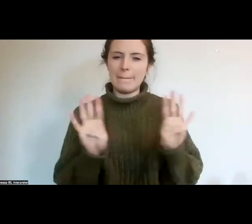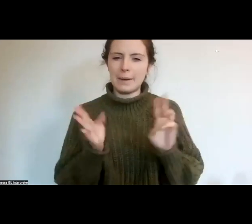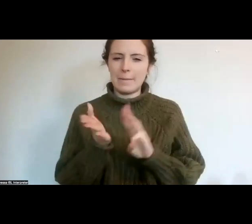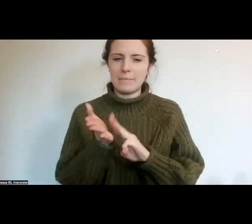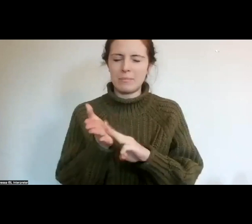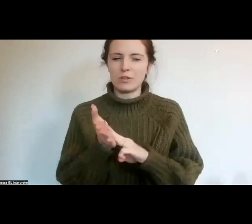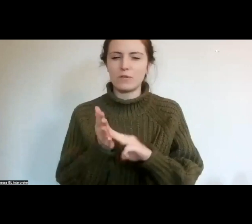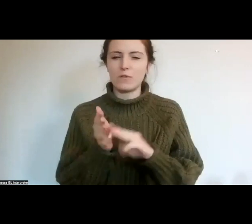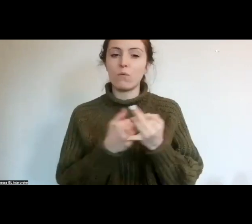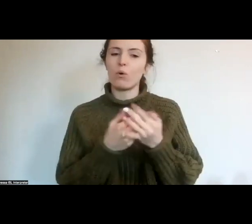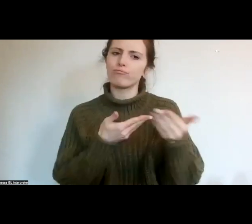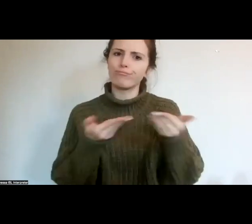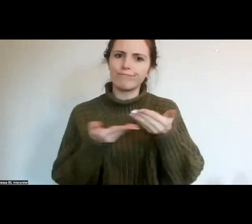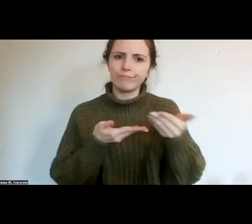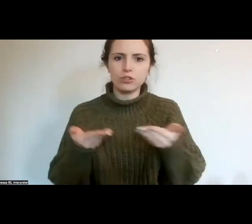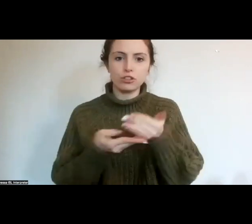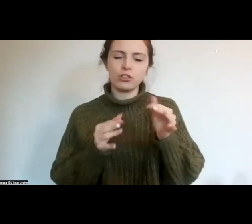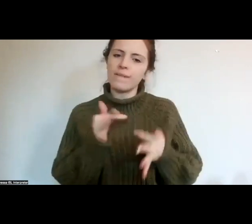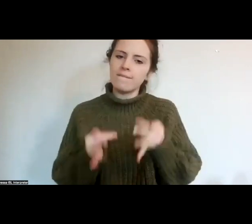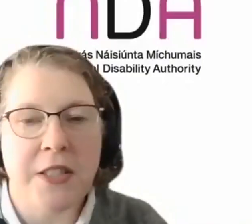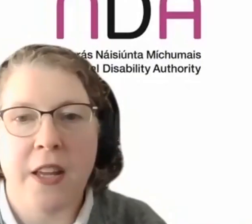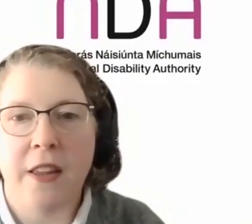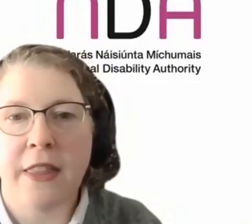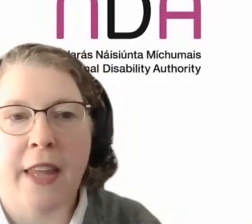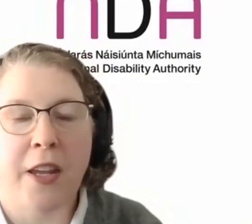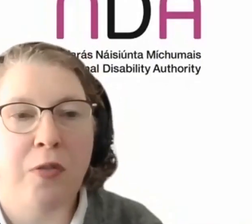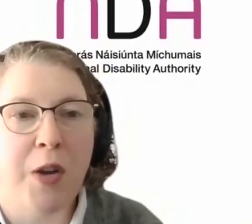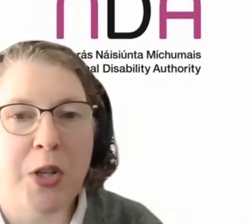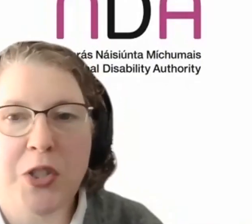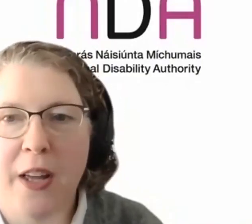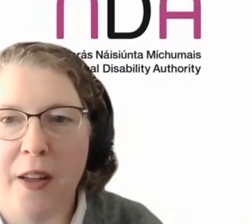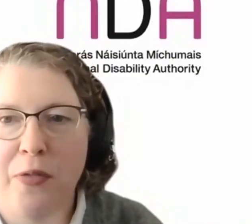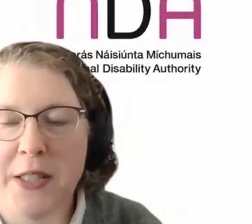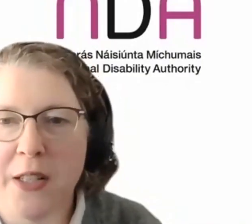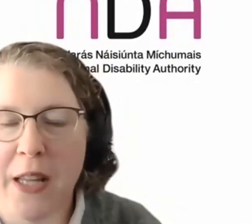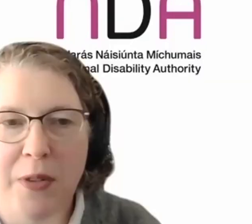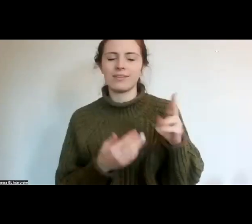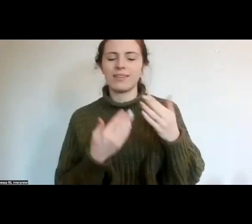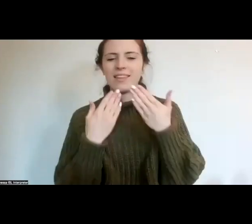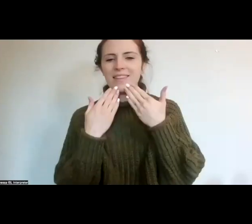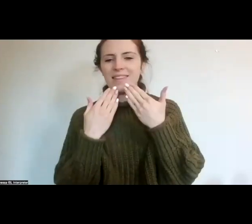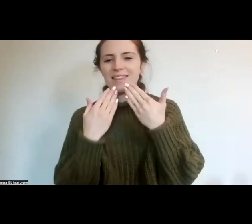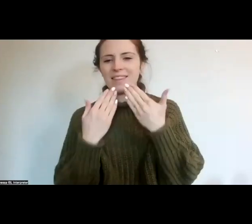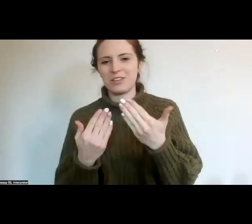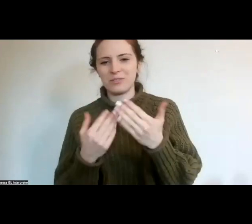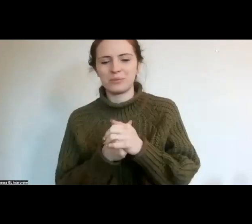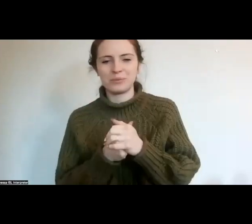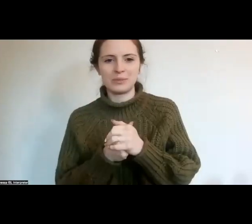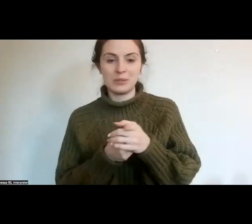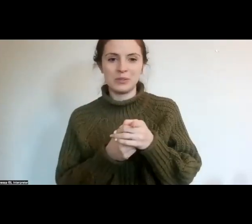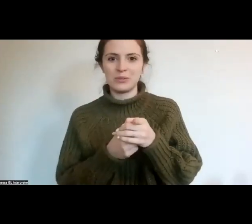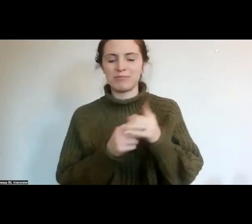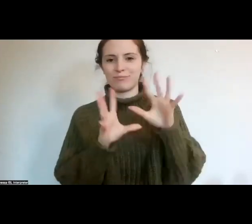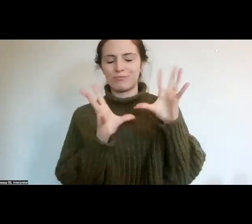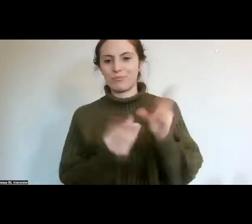for a discussion of these findings. Great. Thank you very much, Fintan. That was you managed to summarize